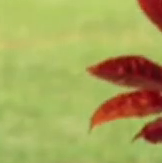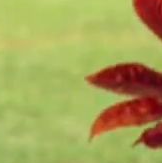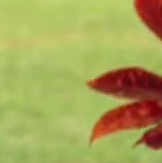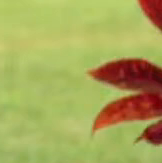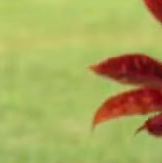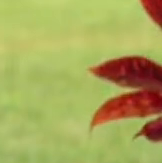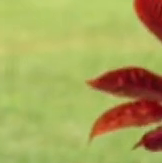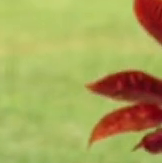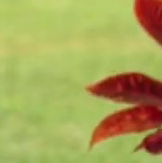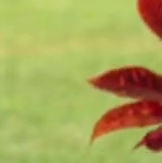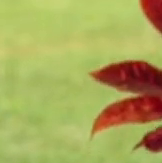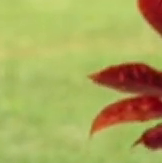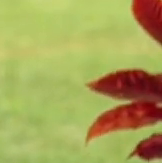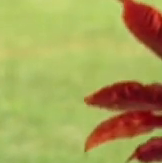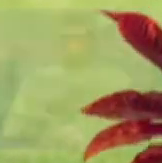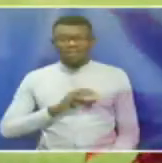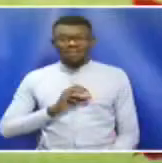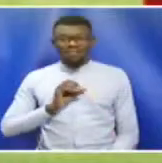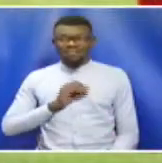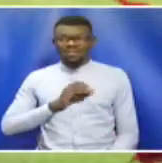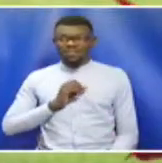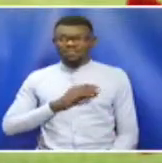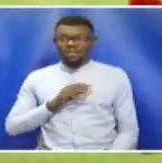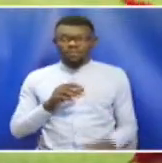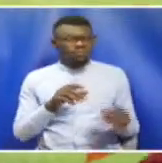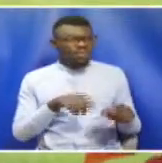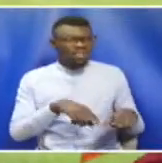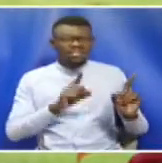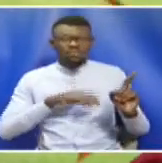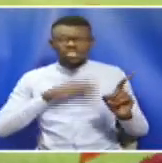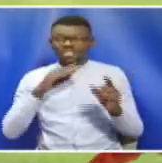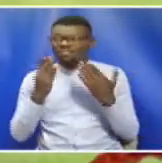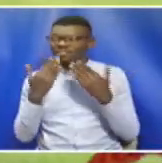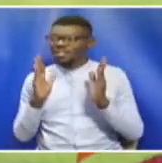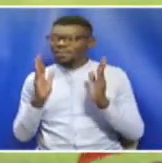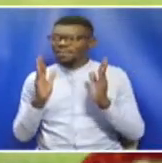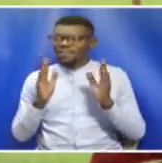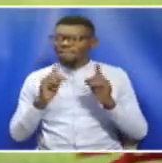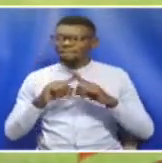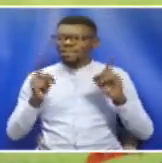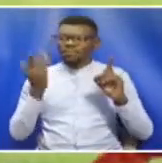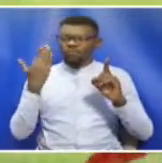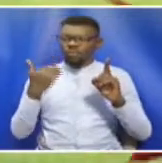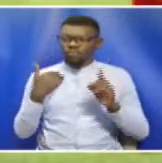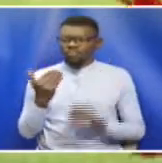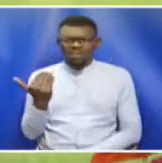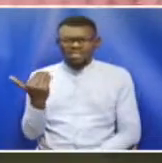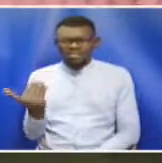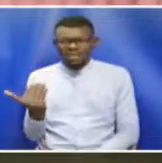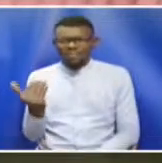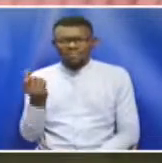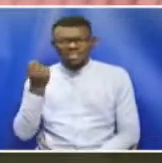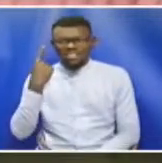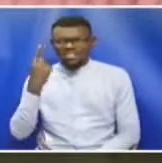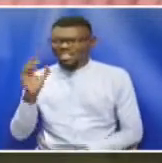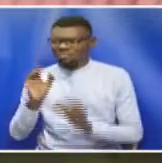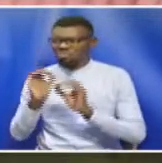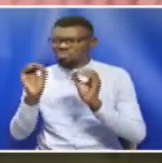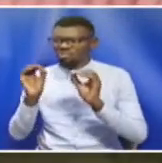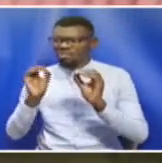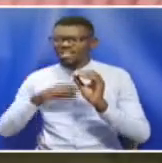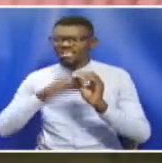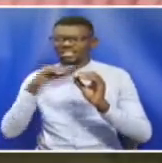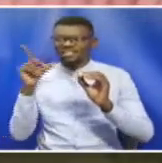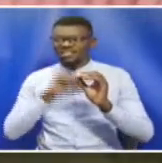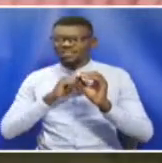All I was hearing that he's no more, but I did not understand as a child what death meant. Na mambo ya